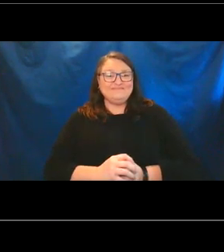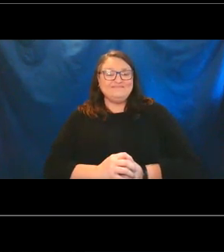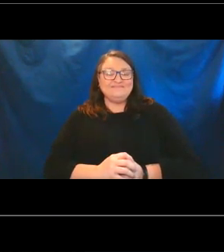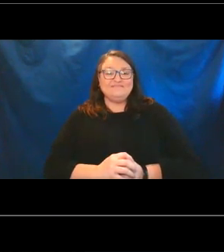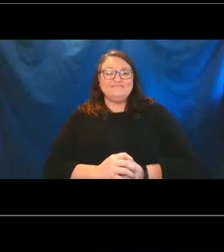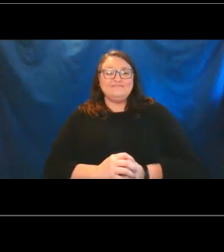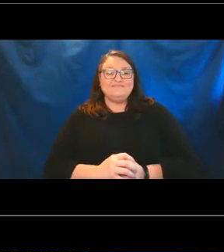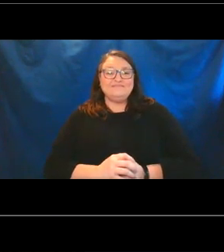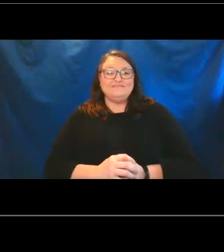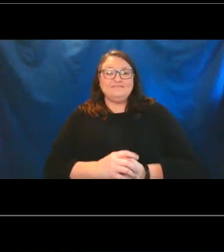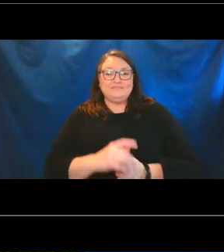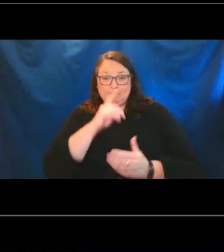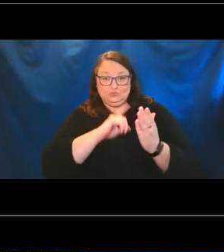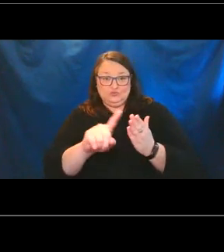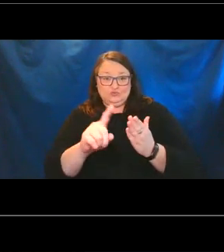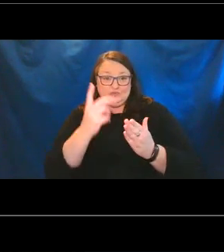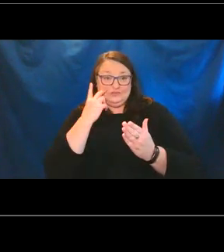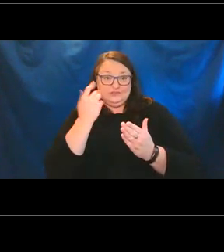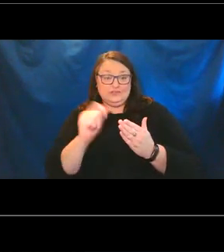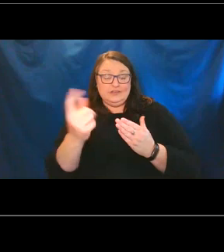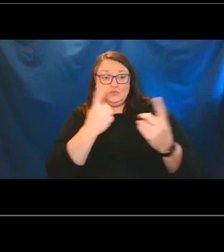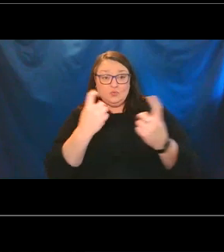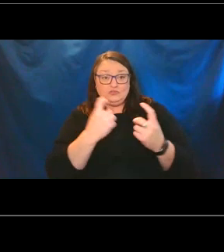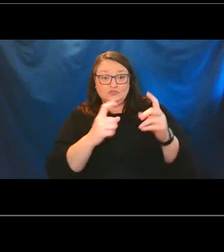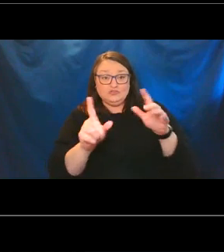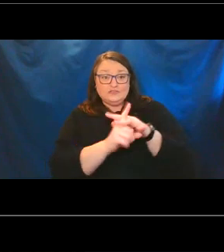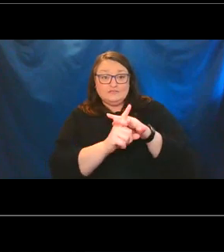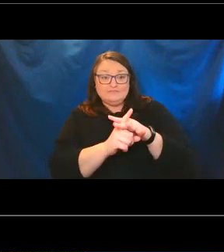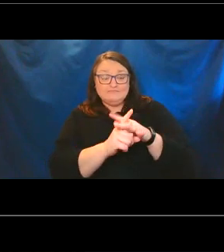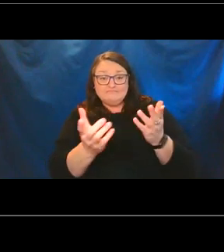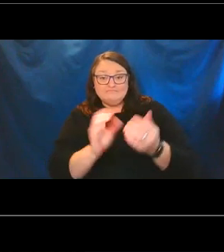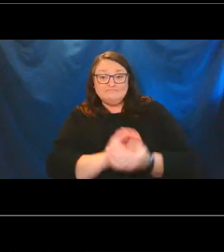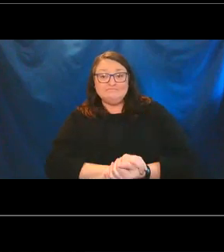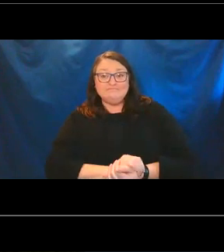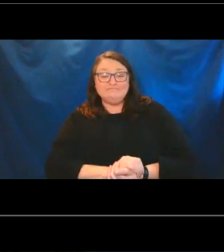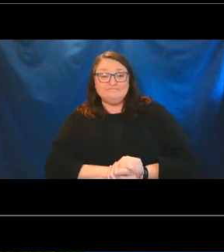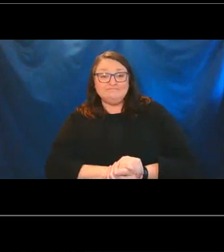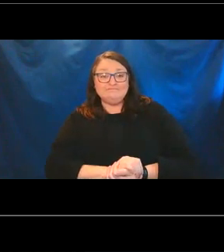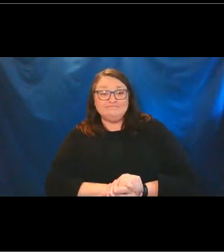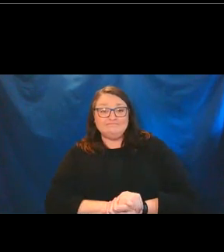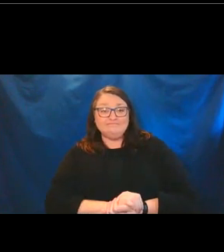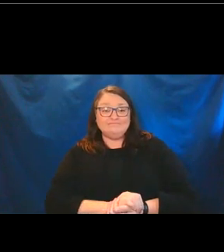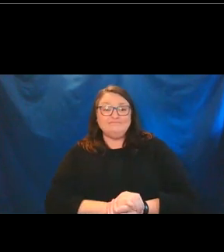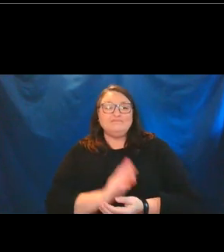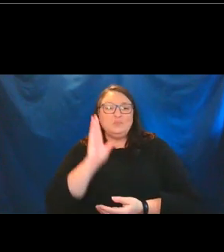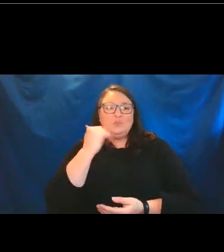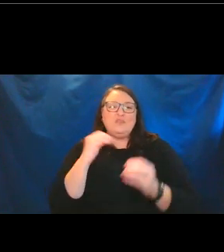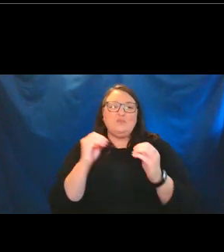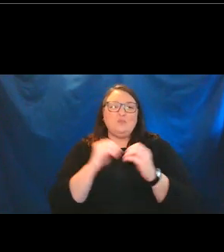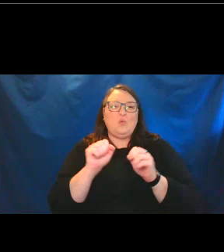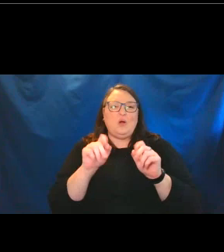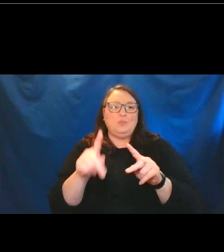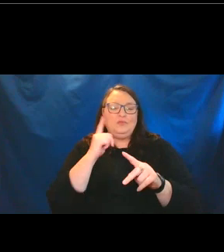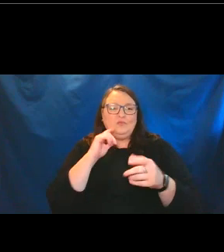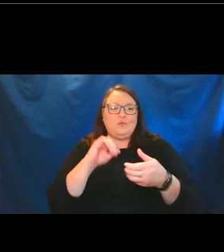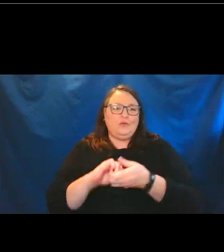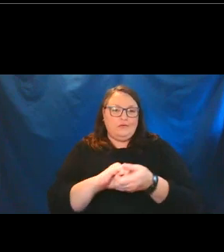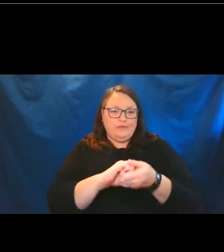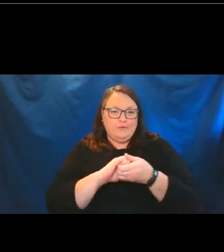And let me check to see if any questions rolled in. We'll certainly have more opportunity for